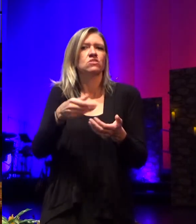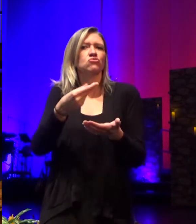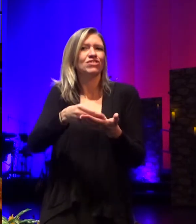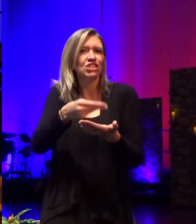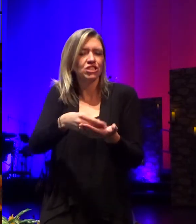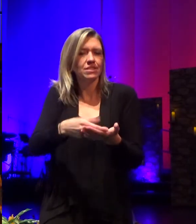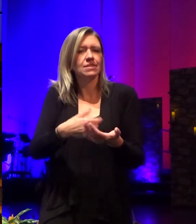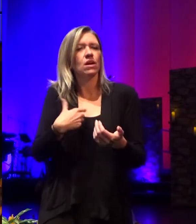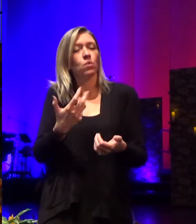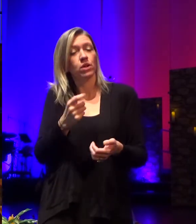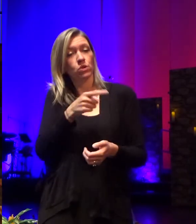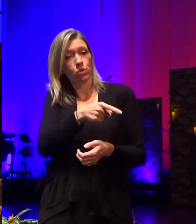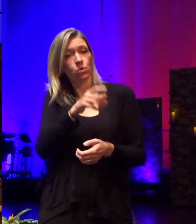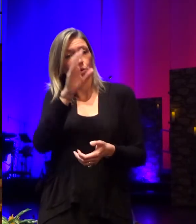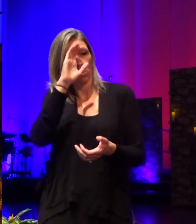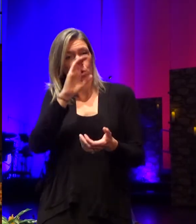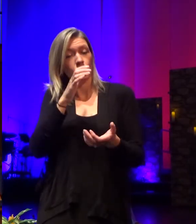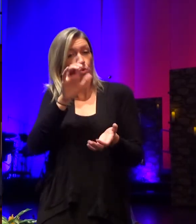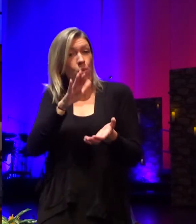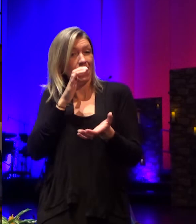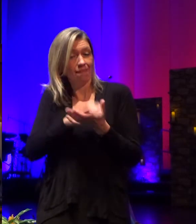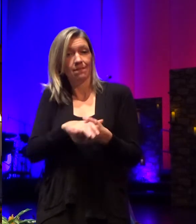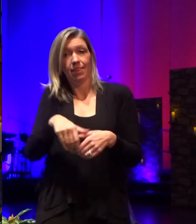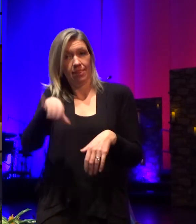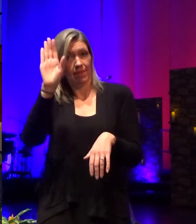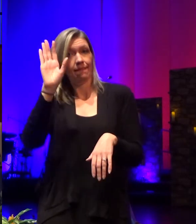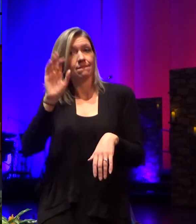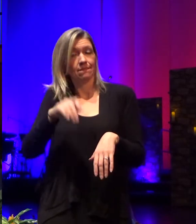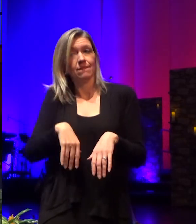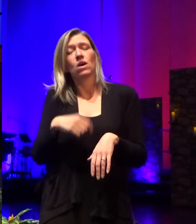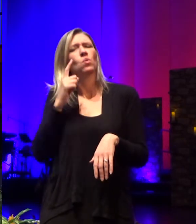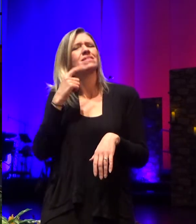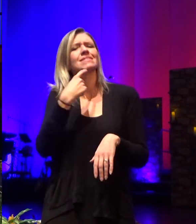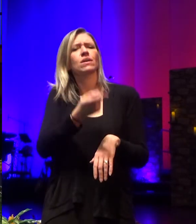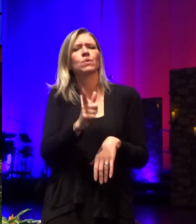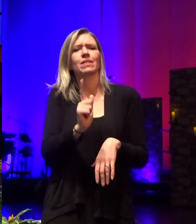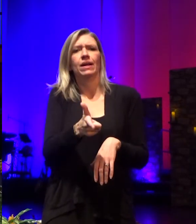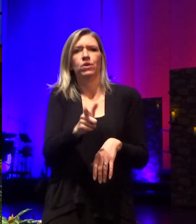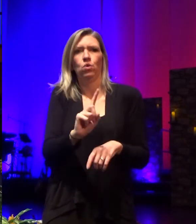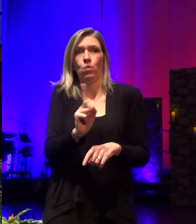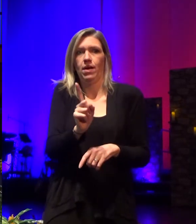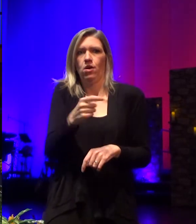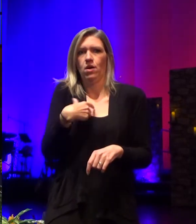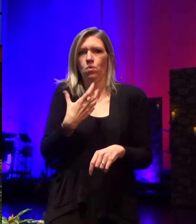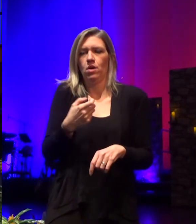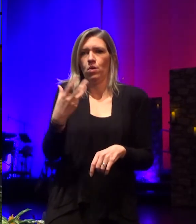and your wife, I want you to leave. And I'll tell you later where I want you to go.